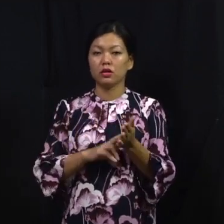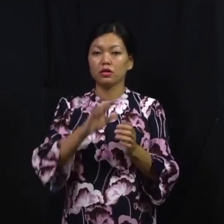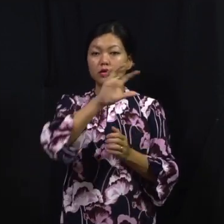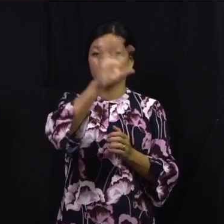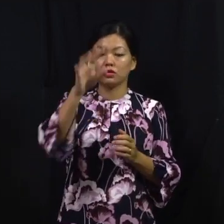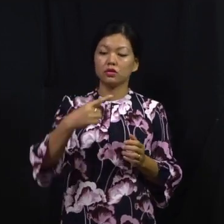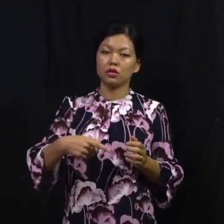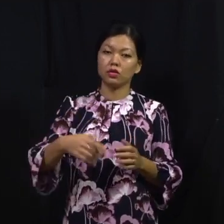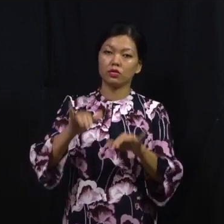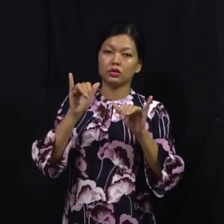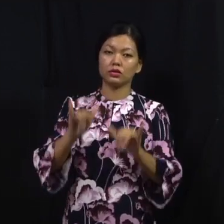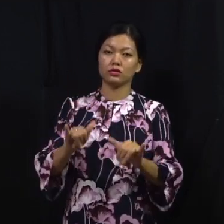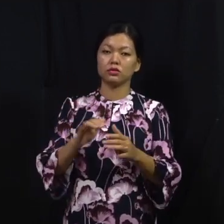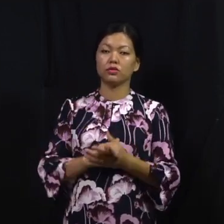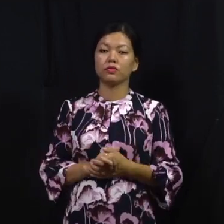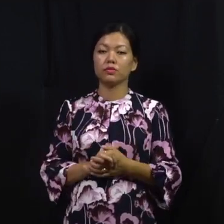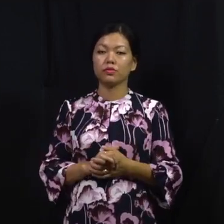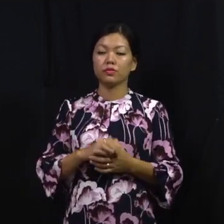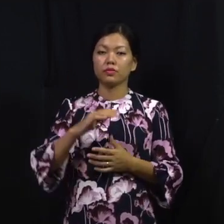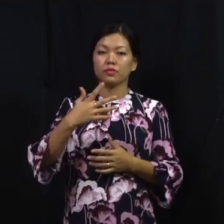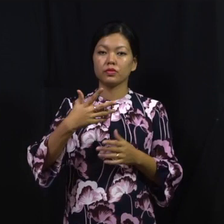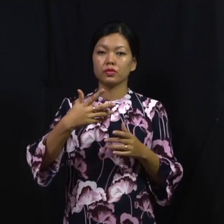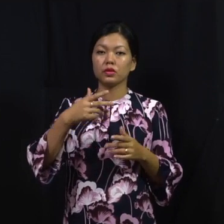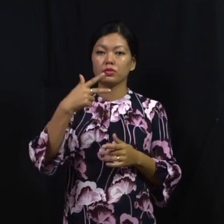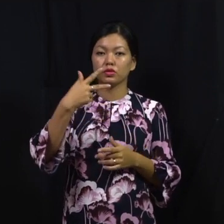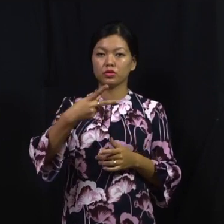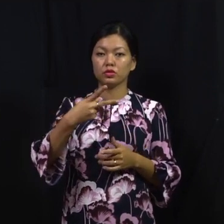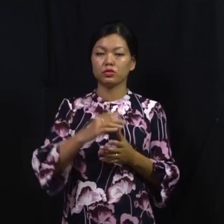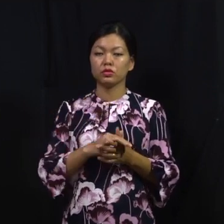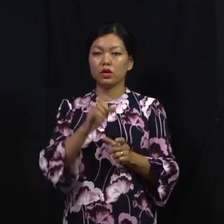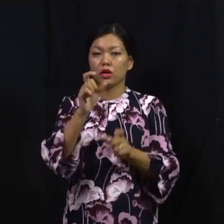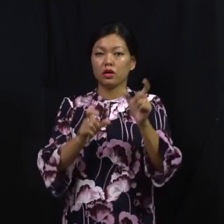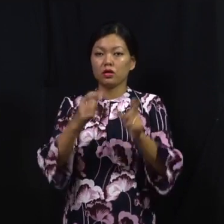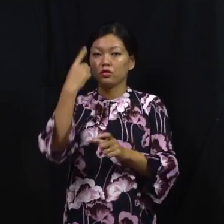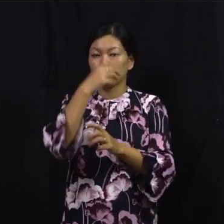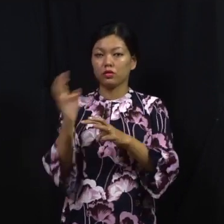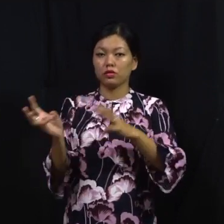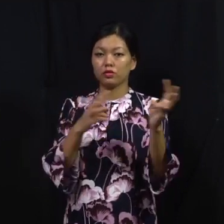Number B, common history. People who fought wars, okay,